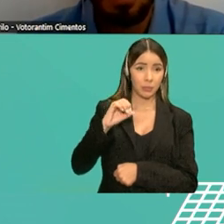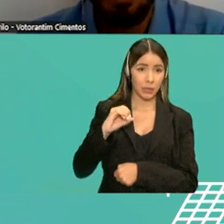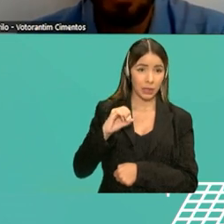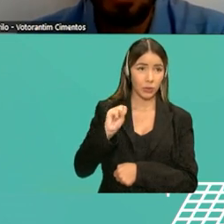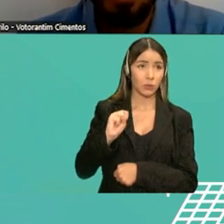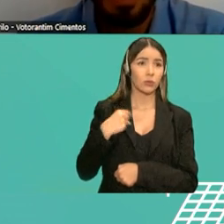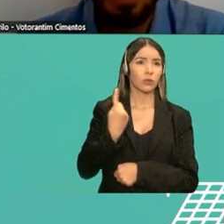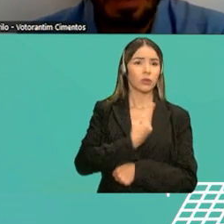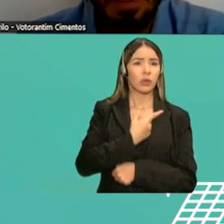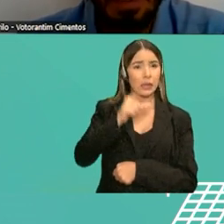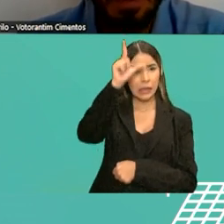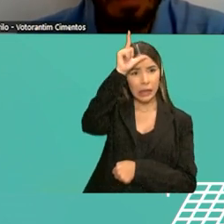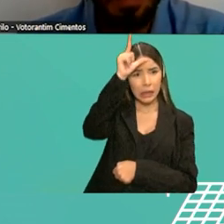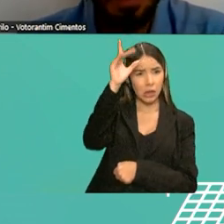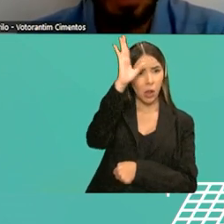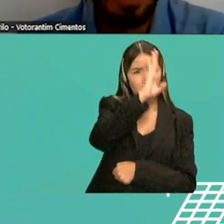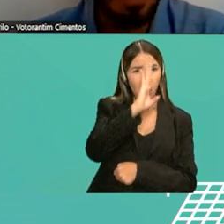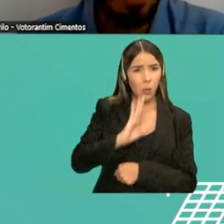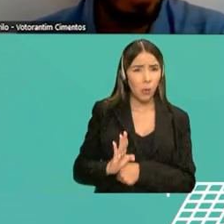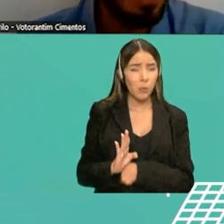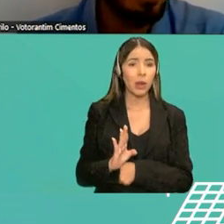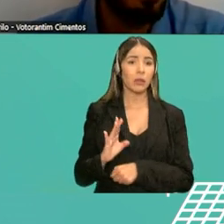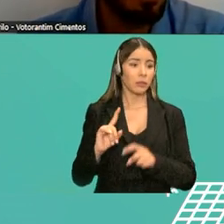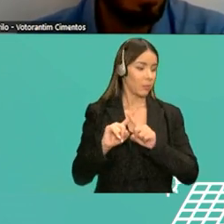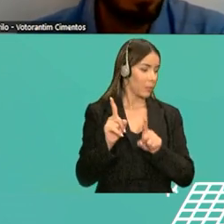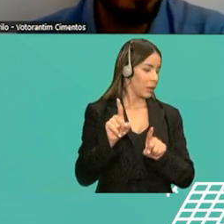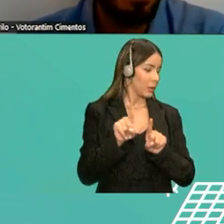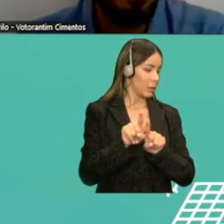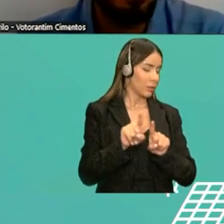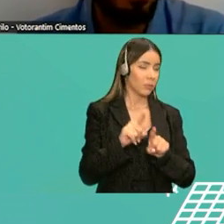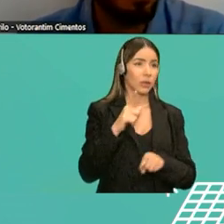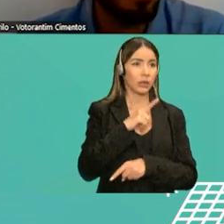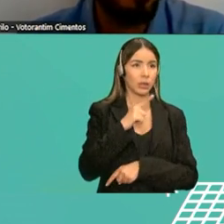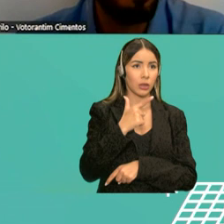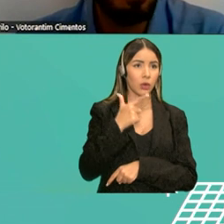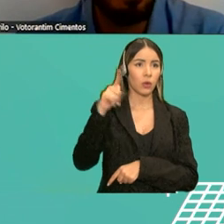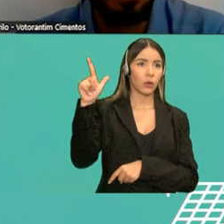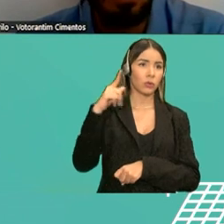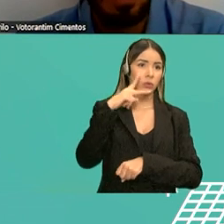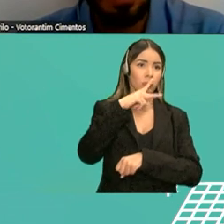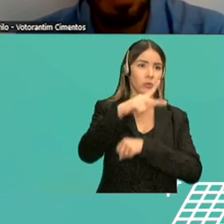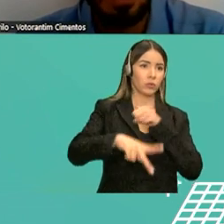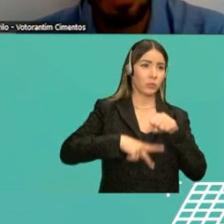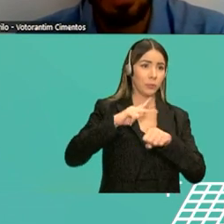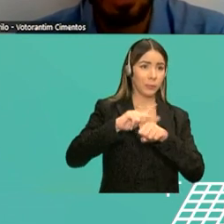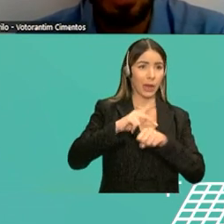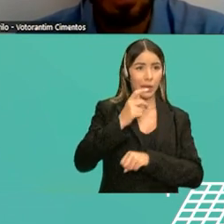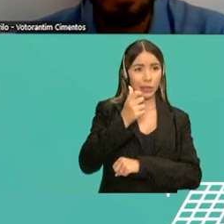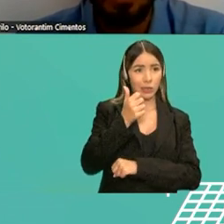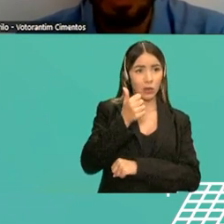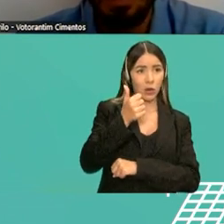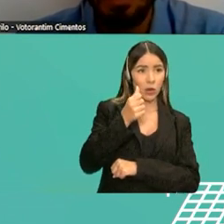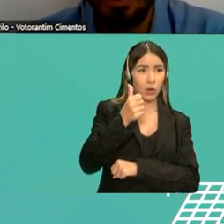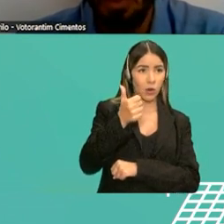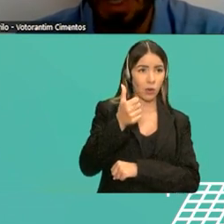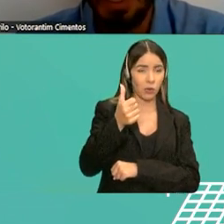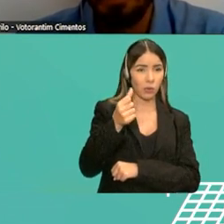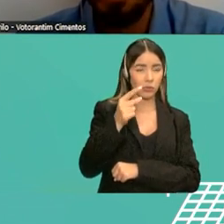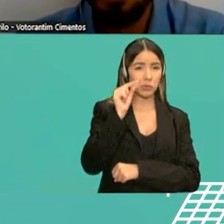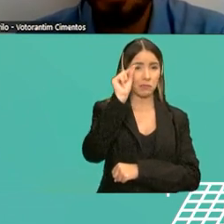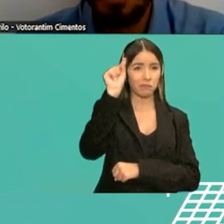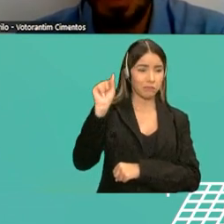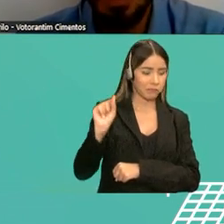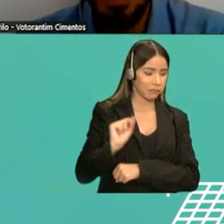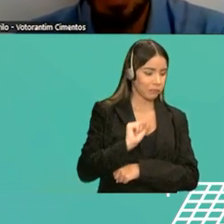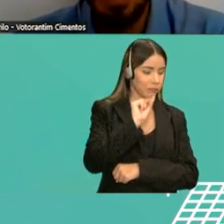we are. We operate in Brazil, but in Turkey, Morocco, Canada, Spain, Bolivia, Uruguay, and